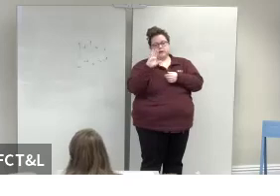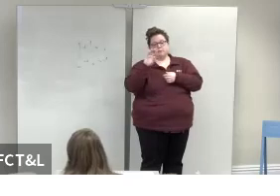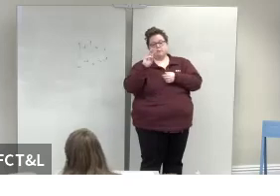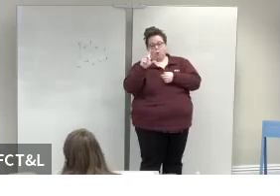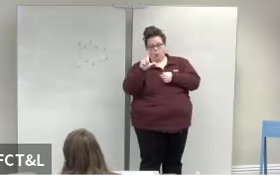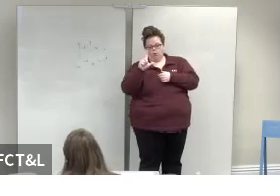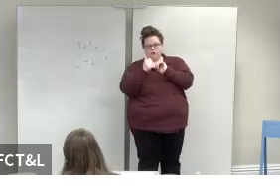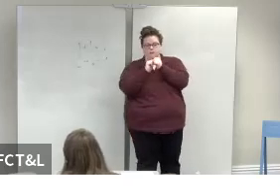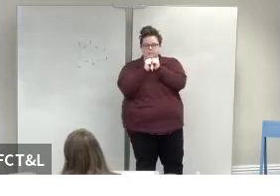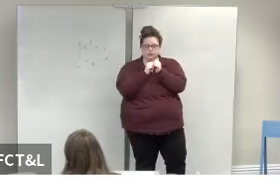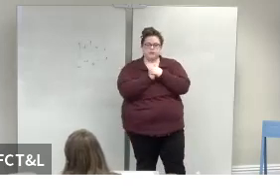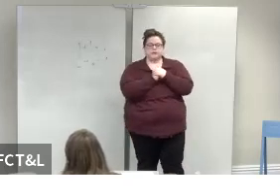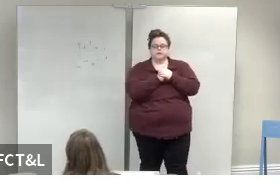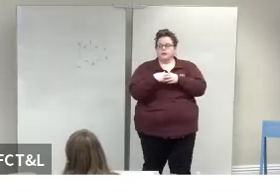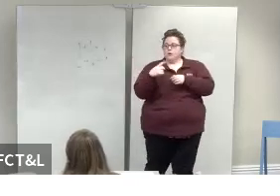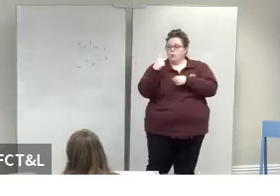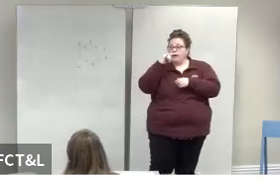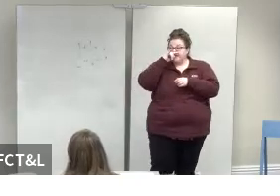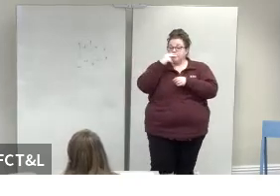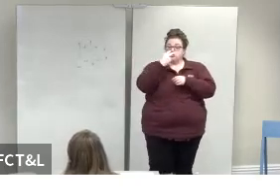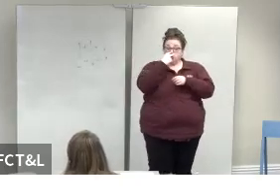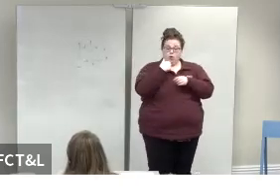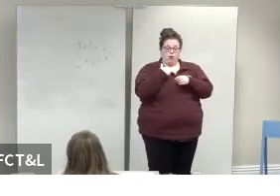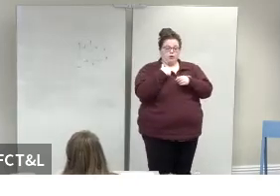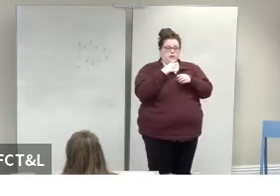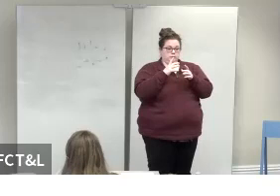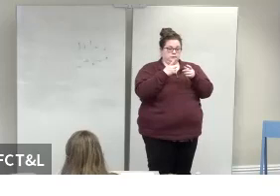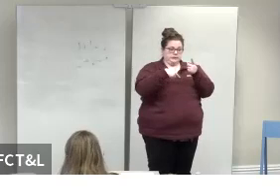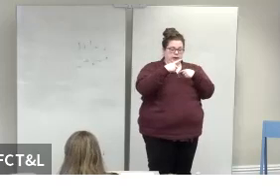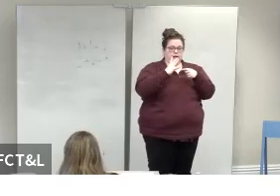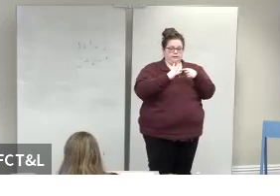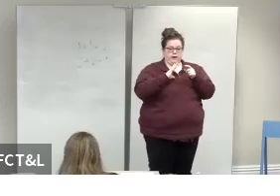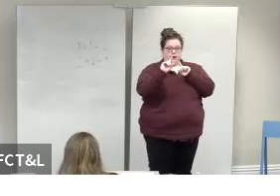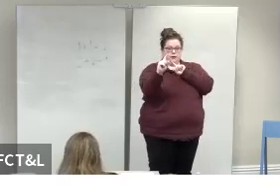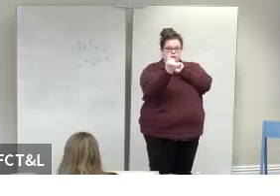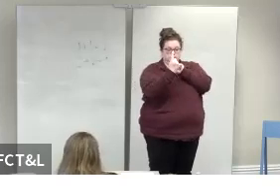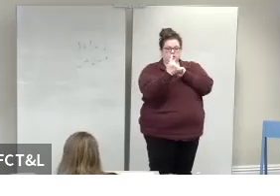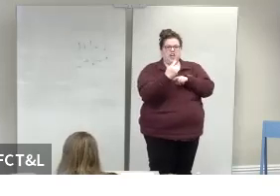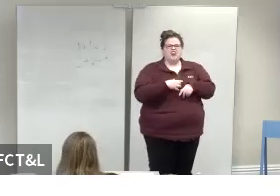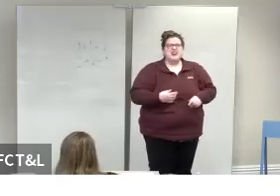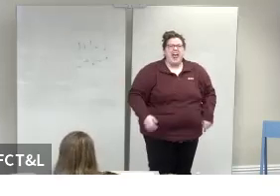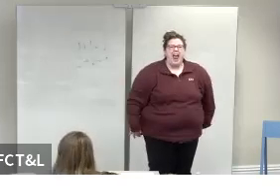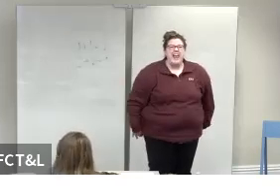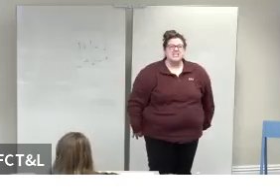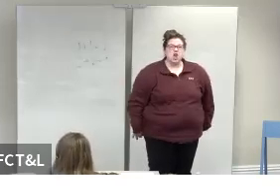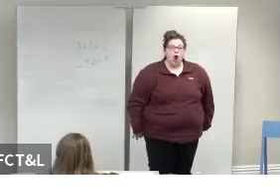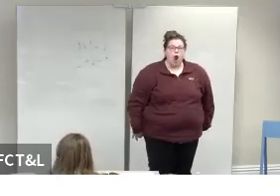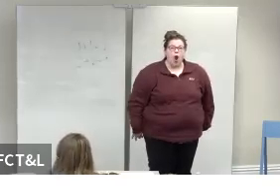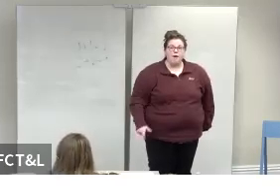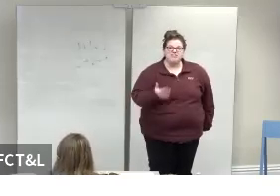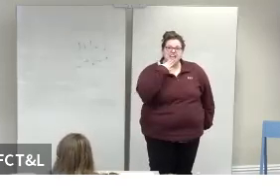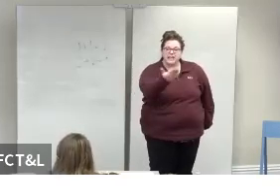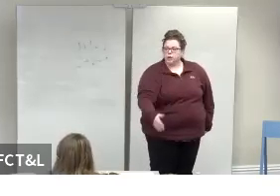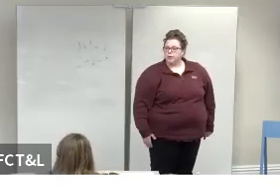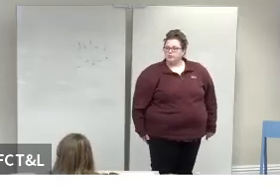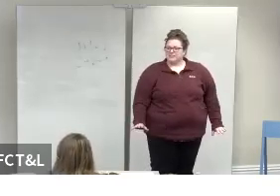scholastic competition, a scholastic bowl, and one of the kids was signing and came up to me and they were doing